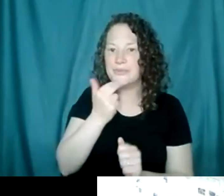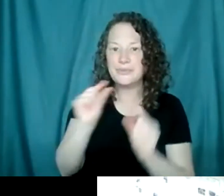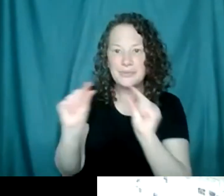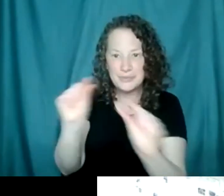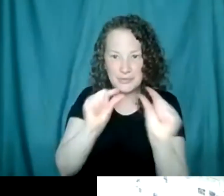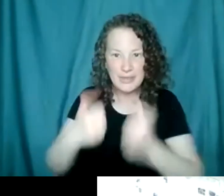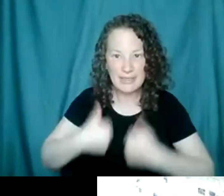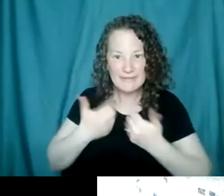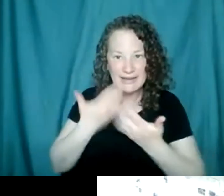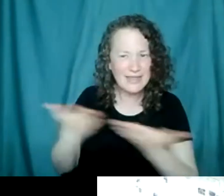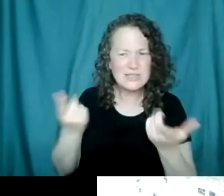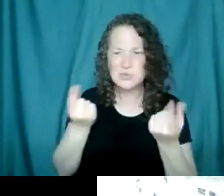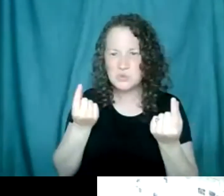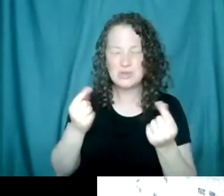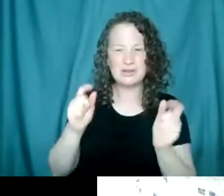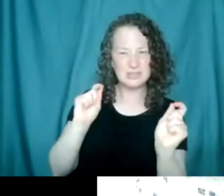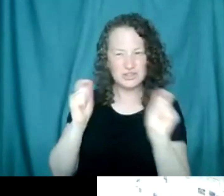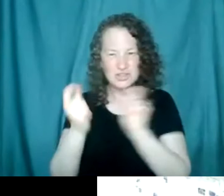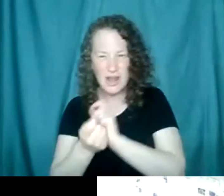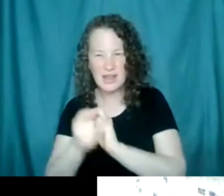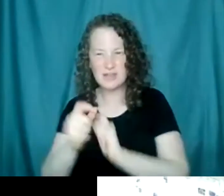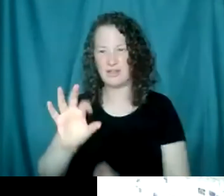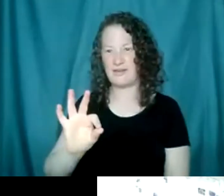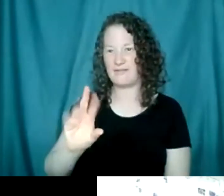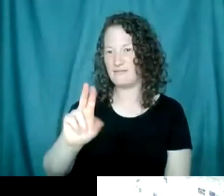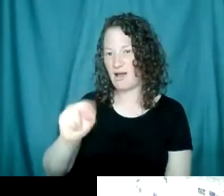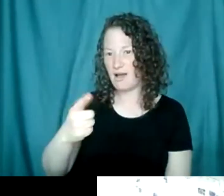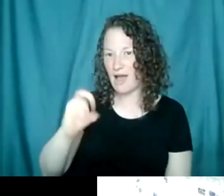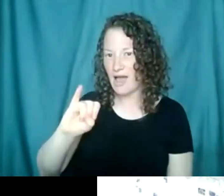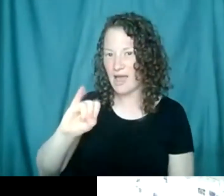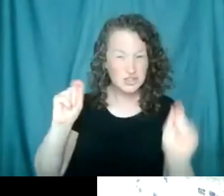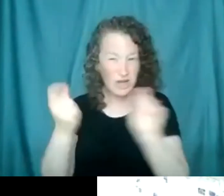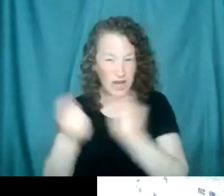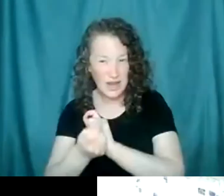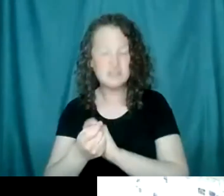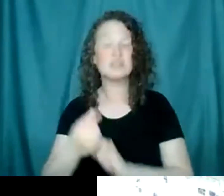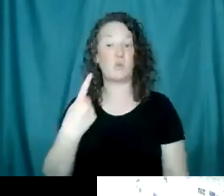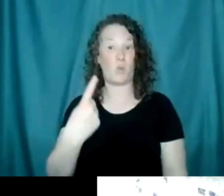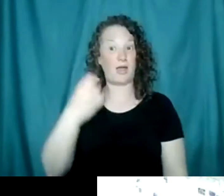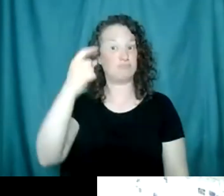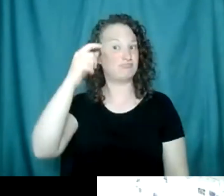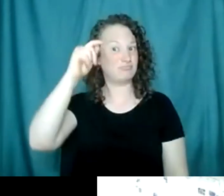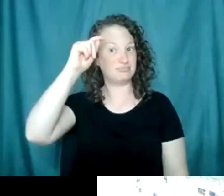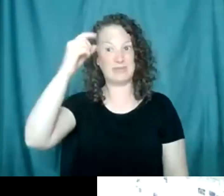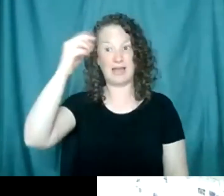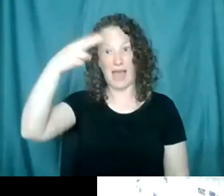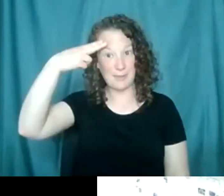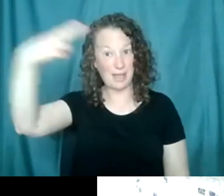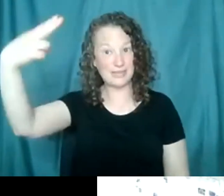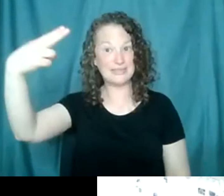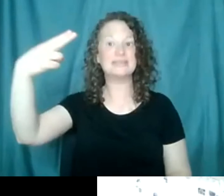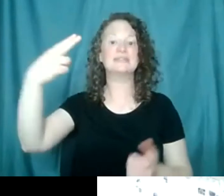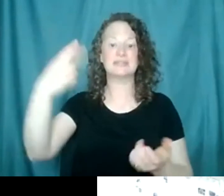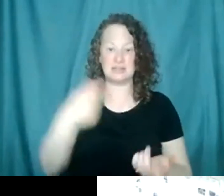the bacteria changed, how have the fungi changed. And a hypothesis that we had was the fungi are not going to do as well